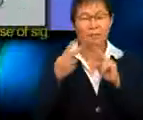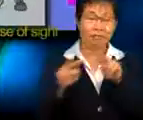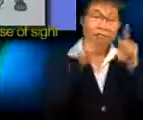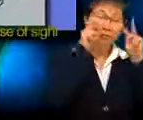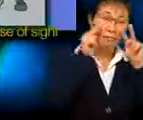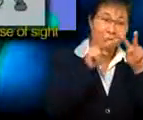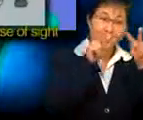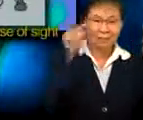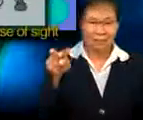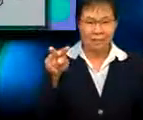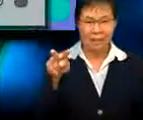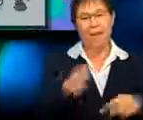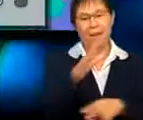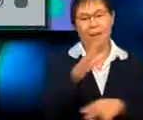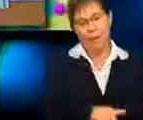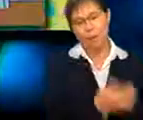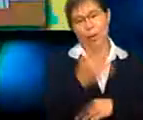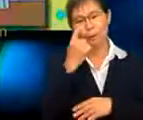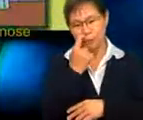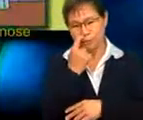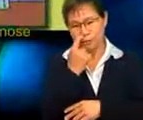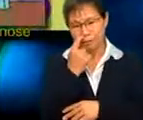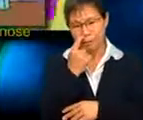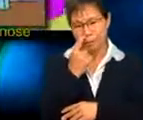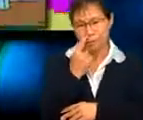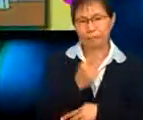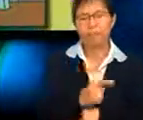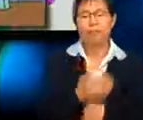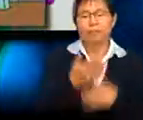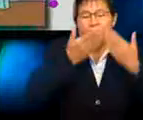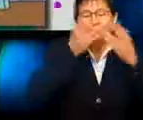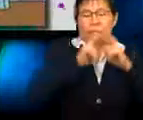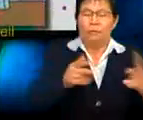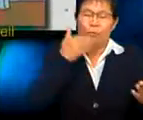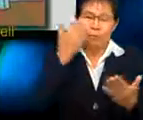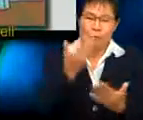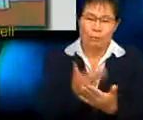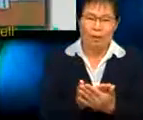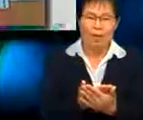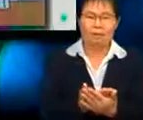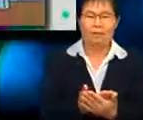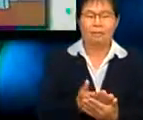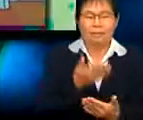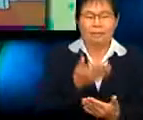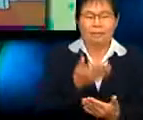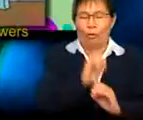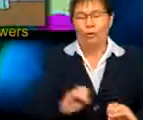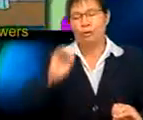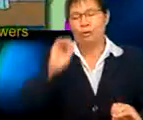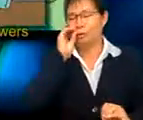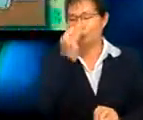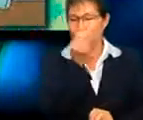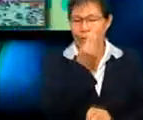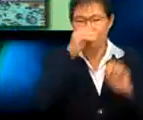of sight. And there's my nose, it smells so well. The scent